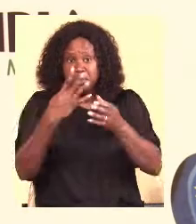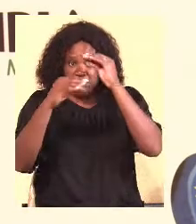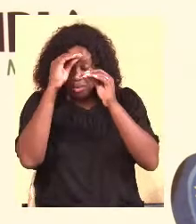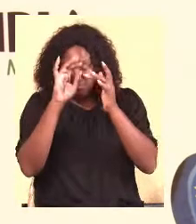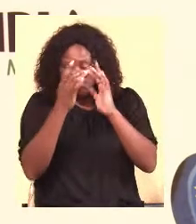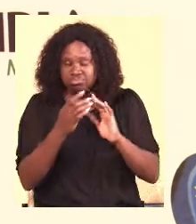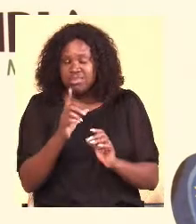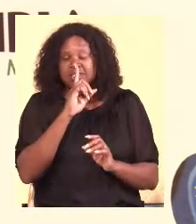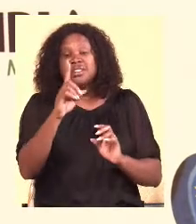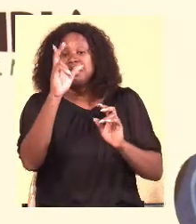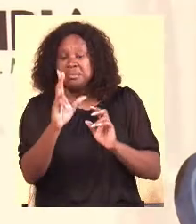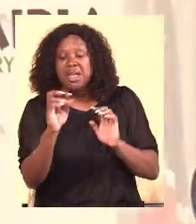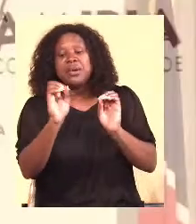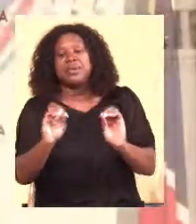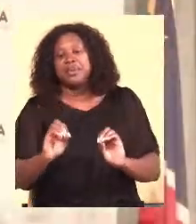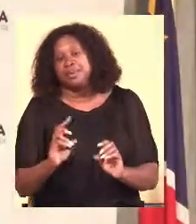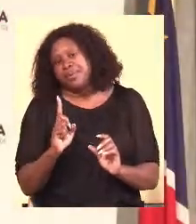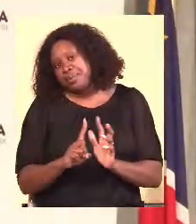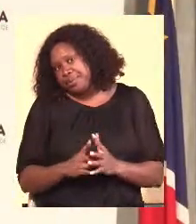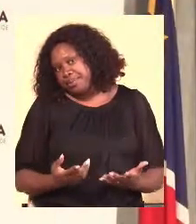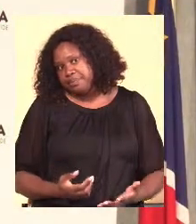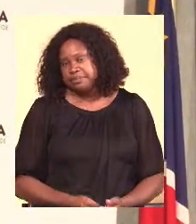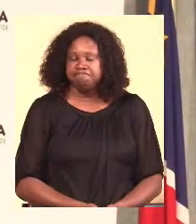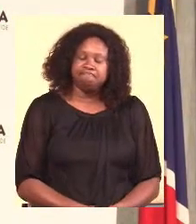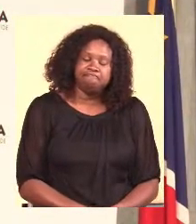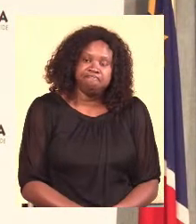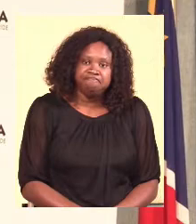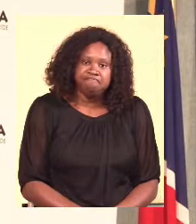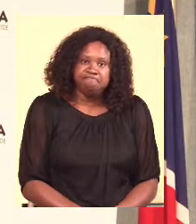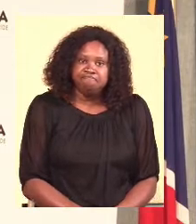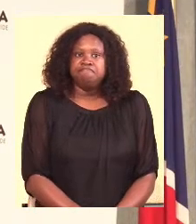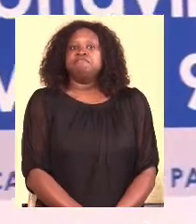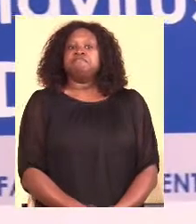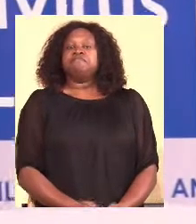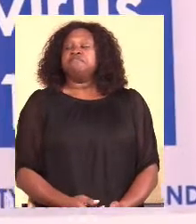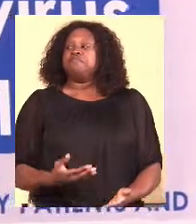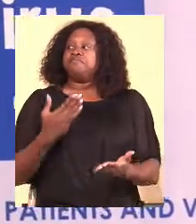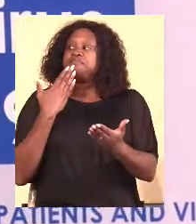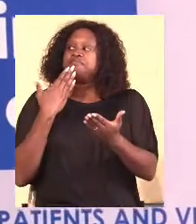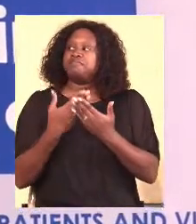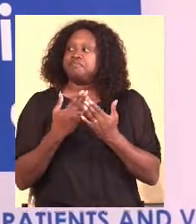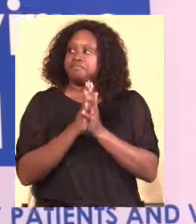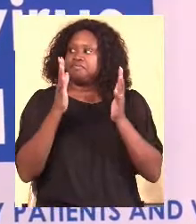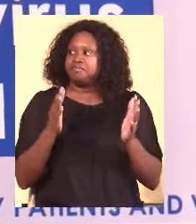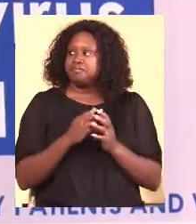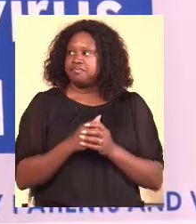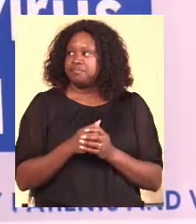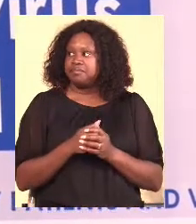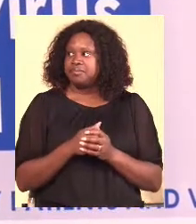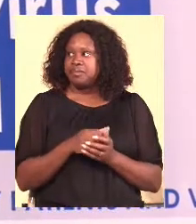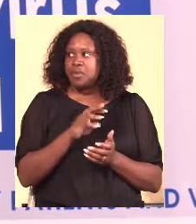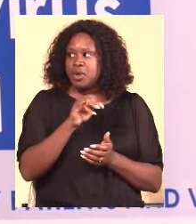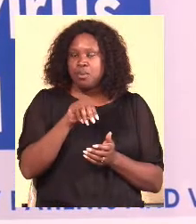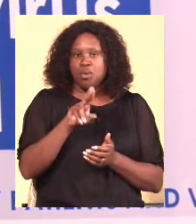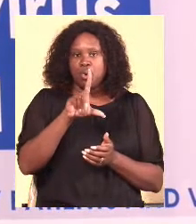All right, maybe I could just, yes, sir? Thank you One so last much. question. Thank you so much. My name is Pancho